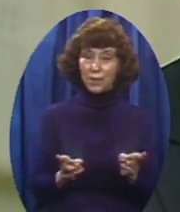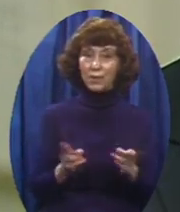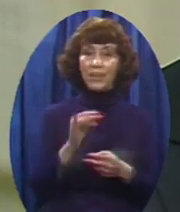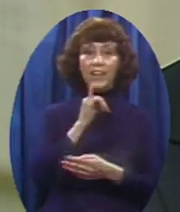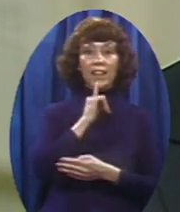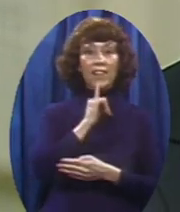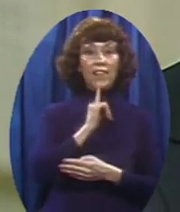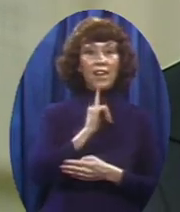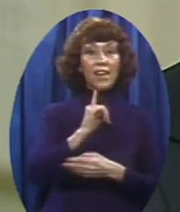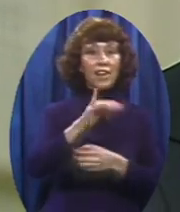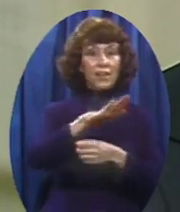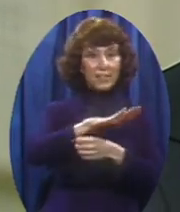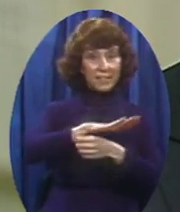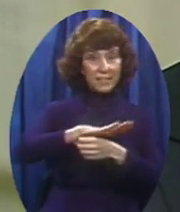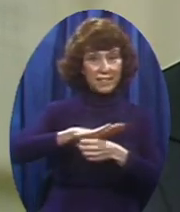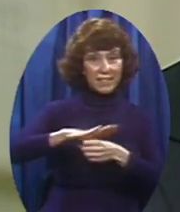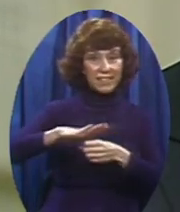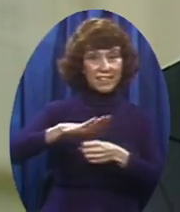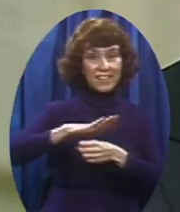there's quite enough